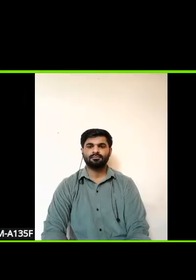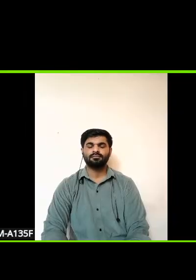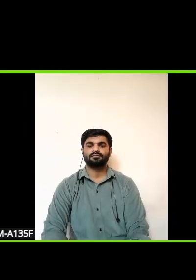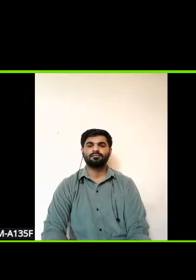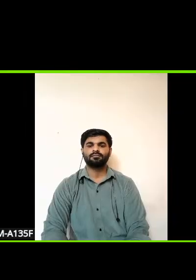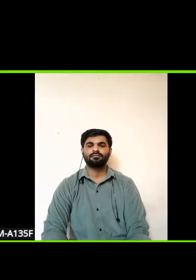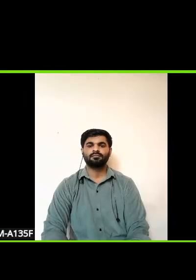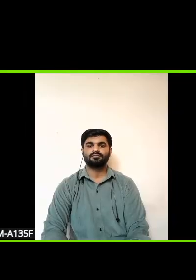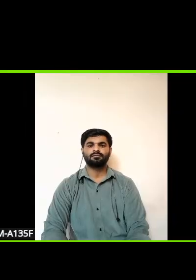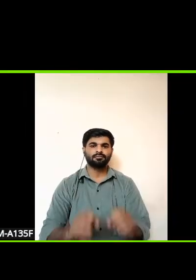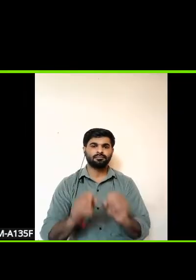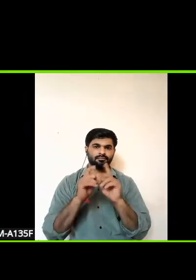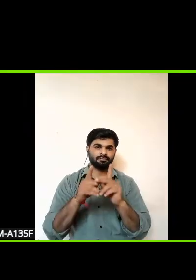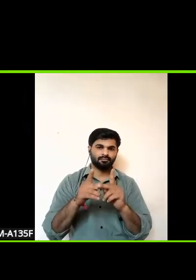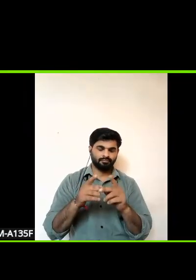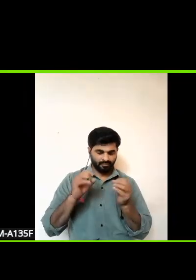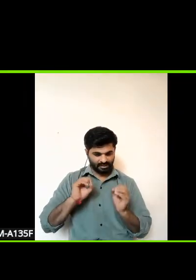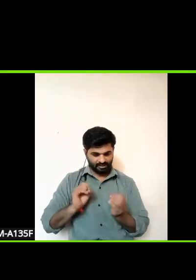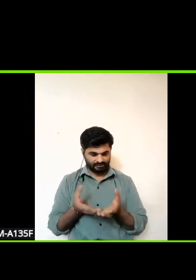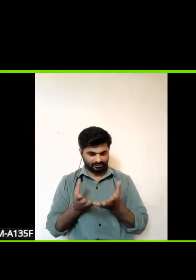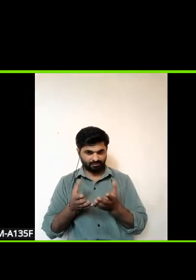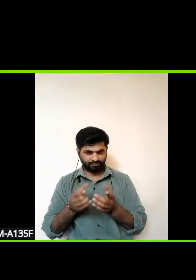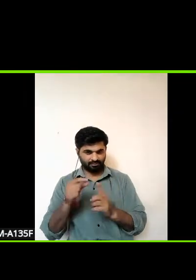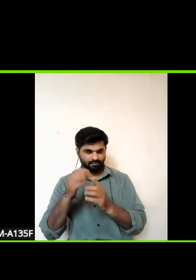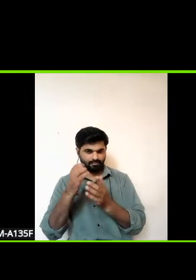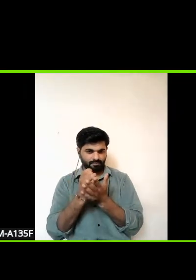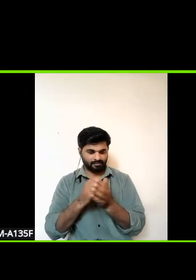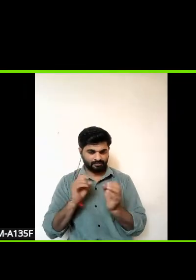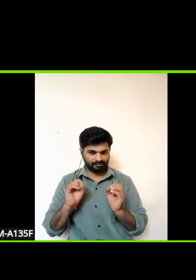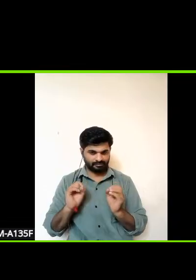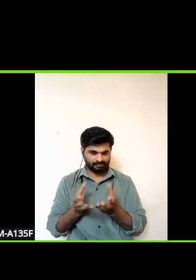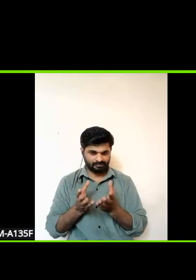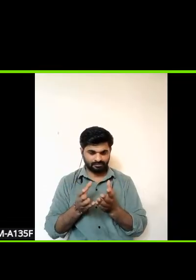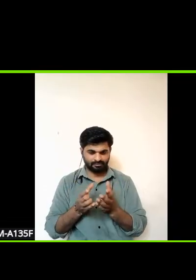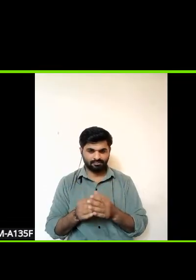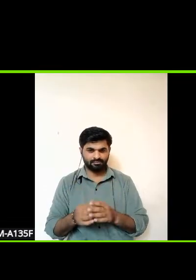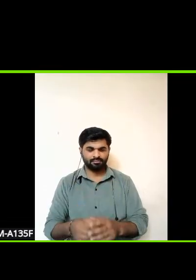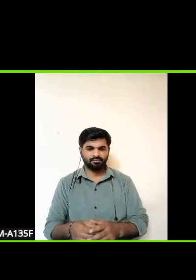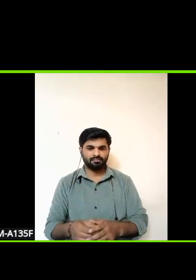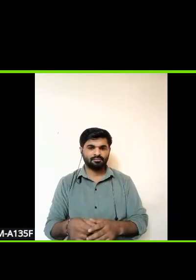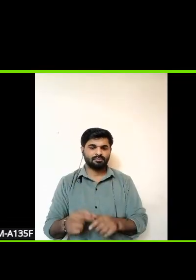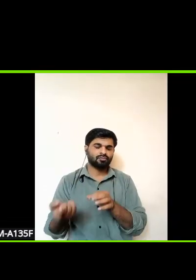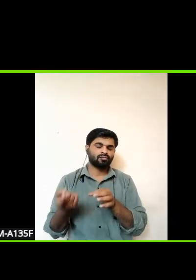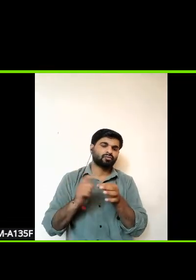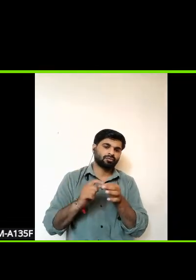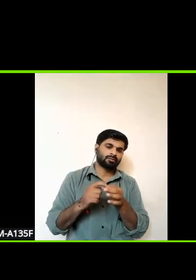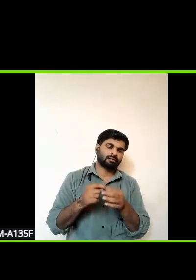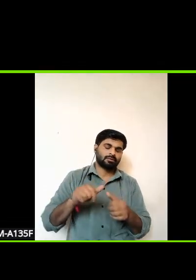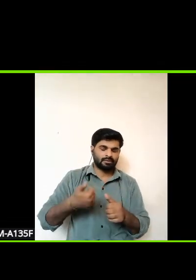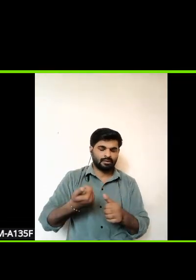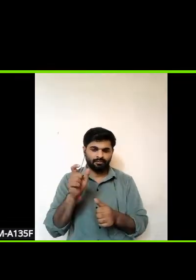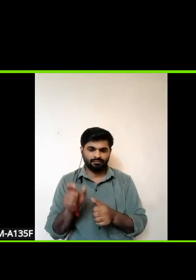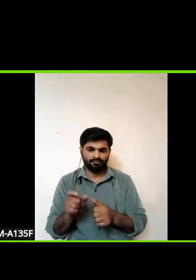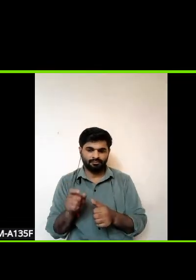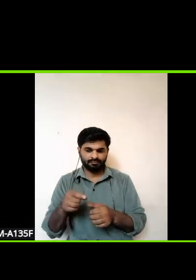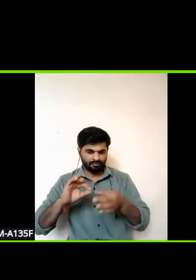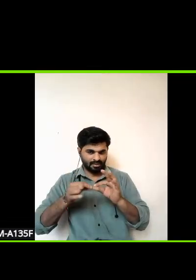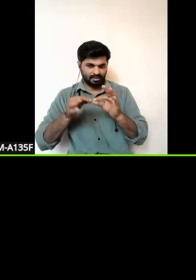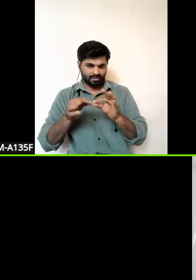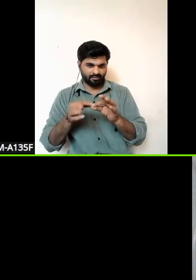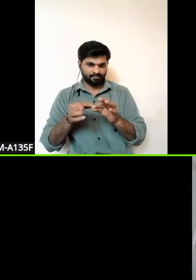Okay, so we'll start, and people will keep joining in. The interpreter is spotlighted. No, I